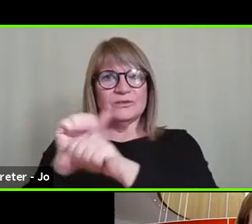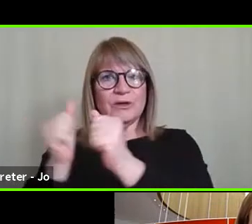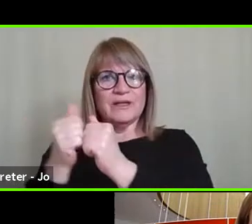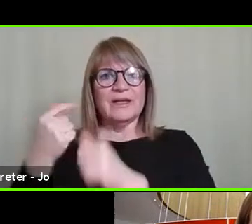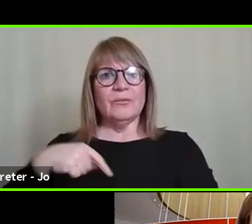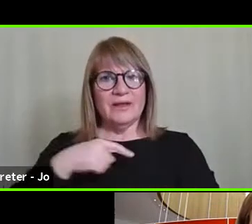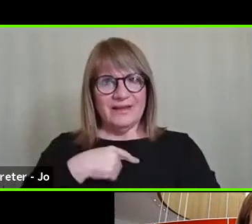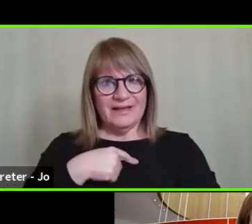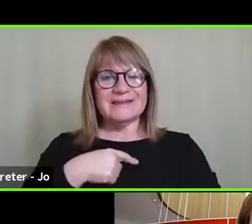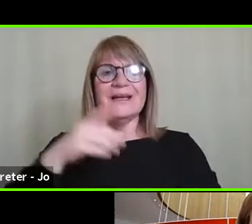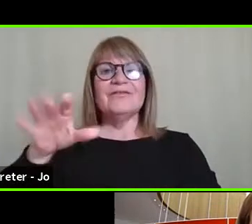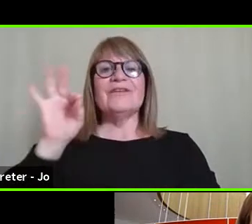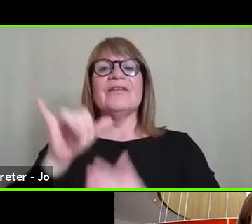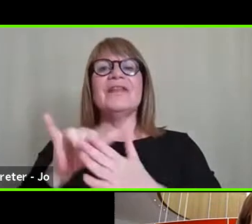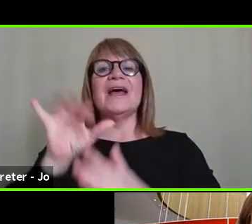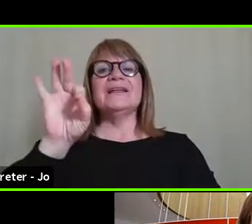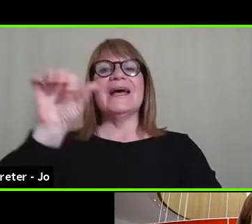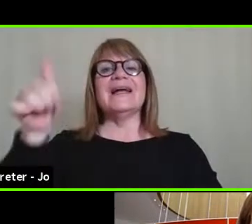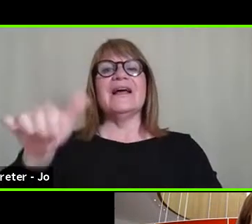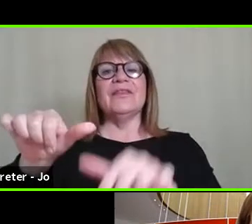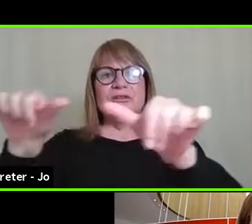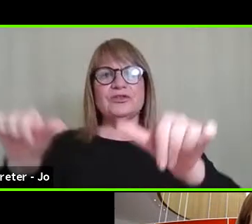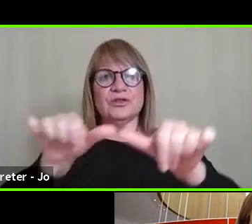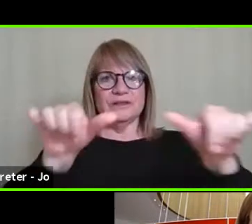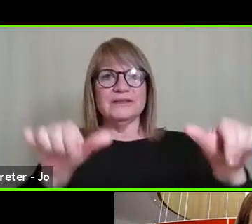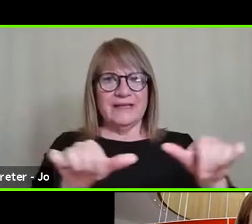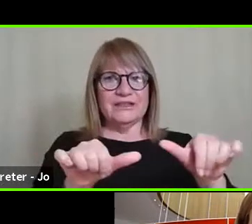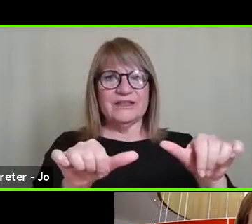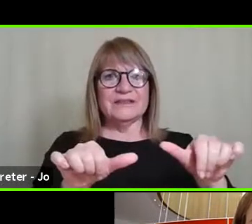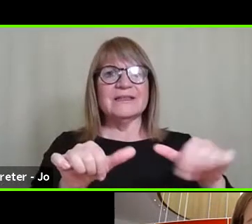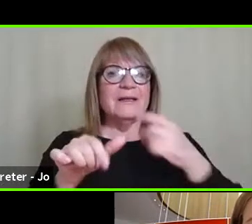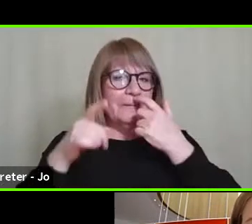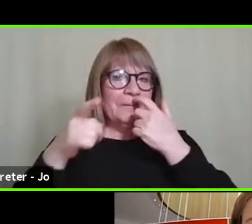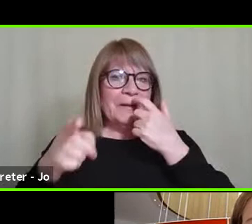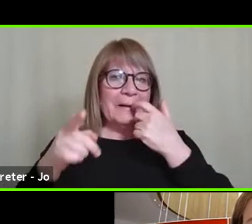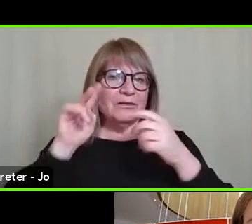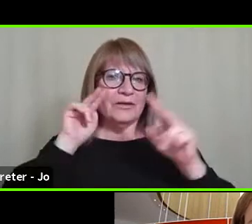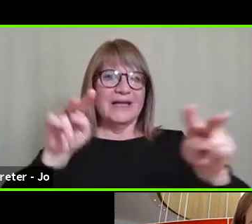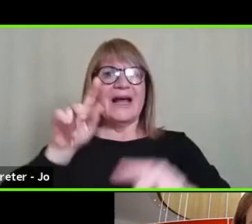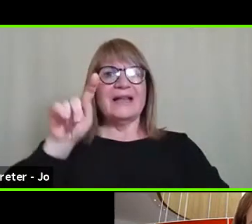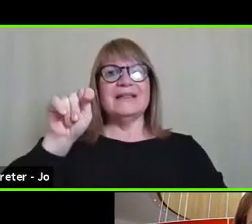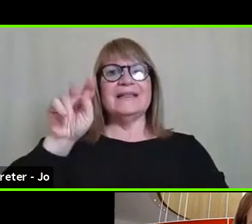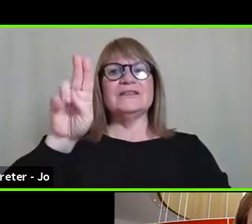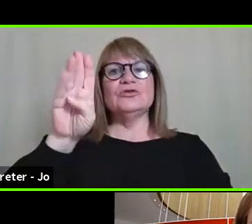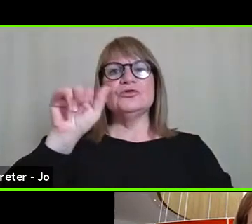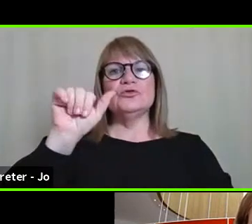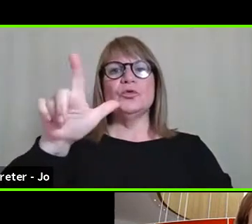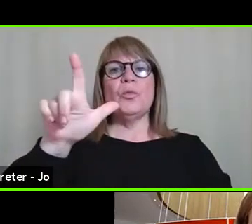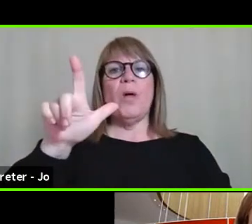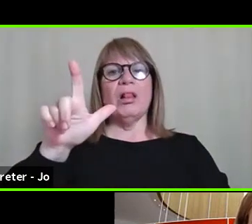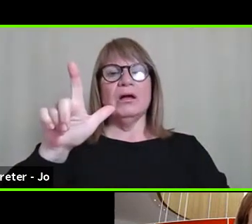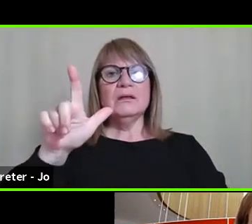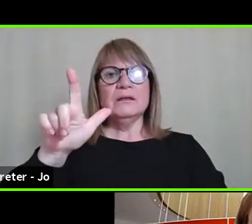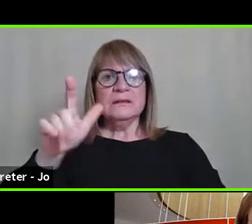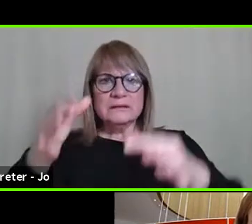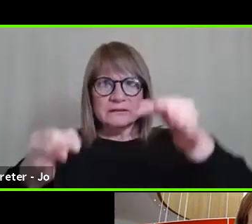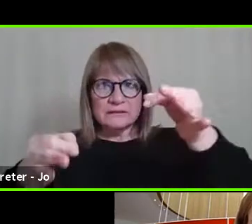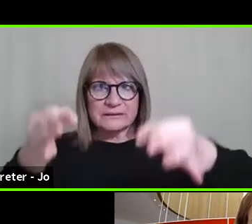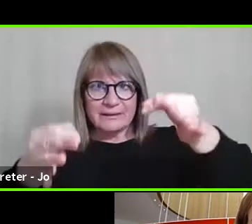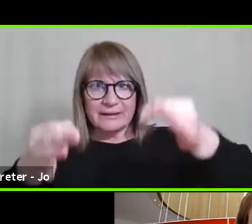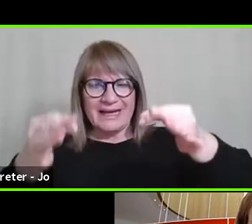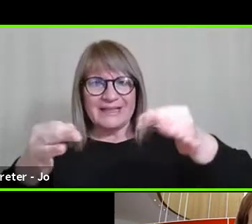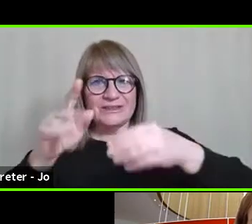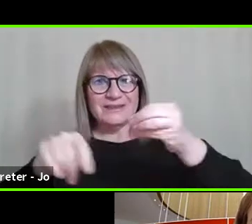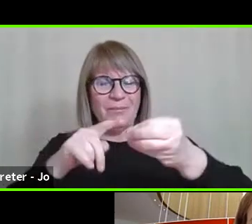jurisdictions are doing these kinds of jubilations during labor and delivery in prisons and jails throughout the country there might